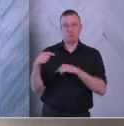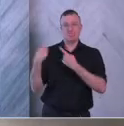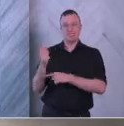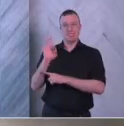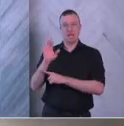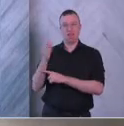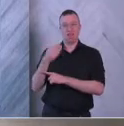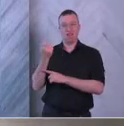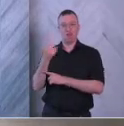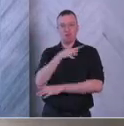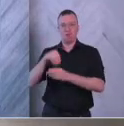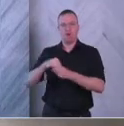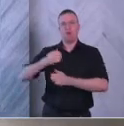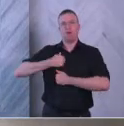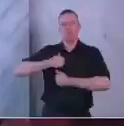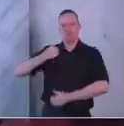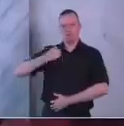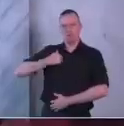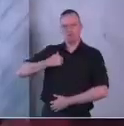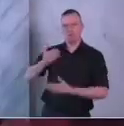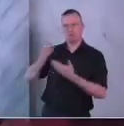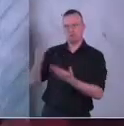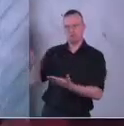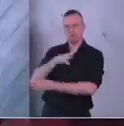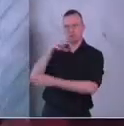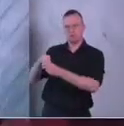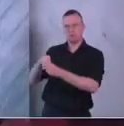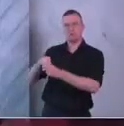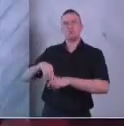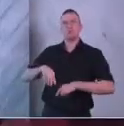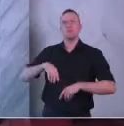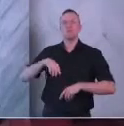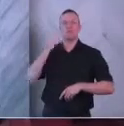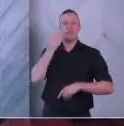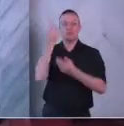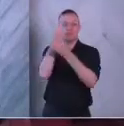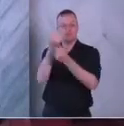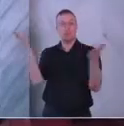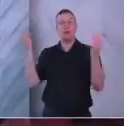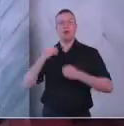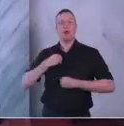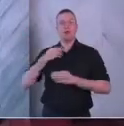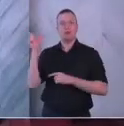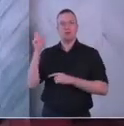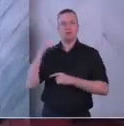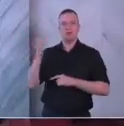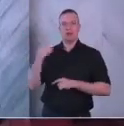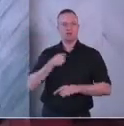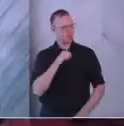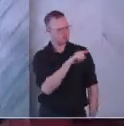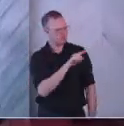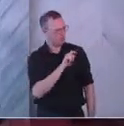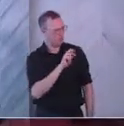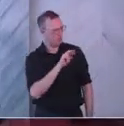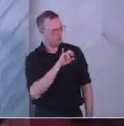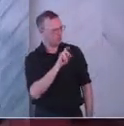the Canadian Forces, and basically being, if you said you were a Muslim, people would say, well, are you a terrorist? And these sorts of